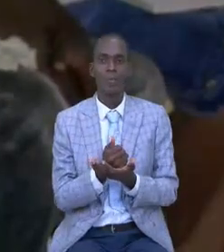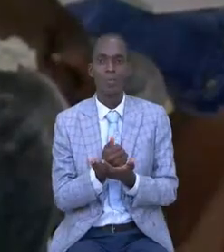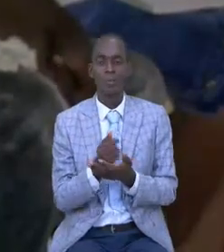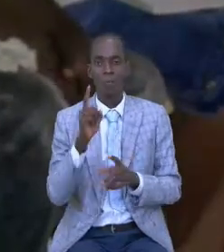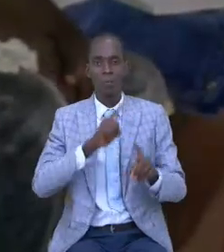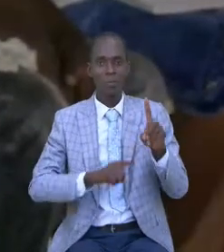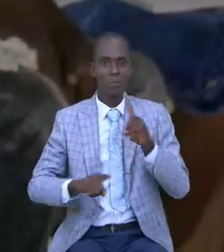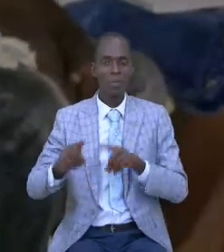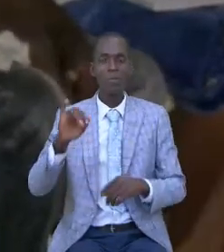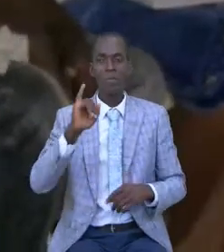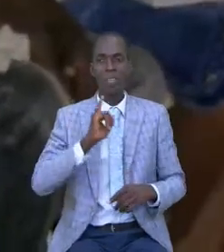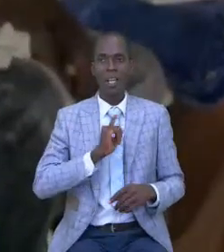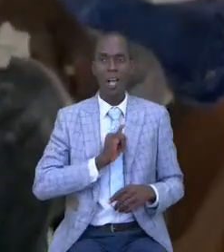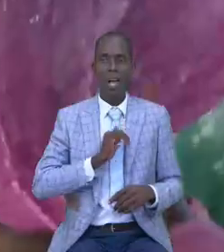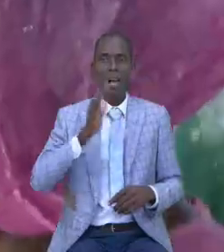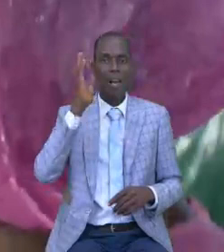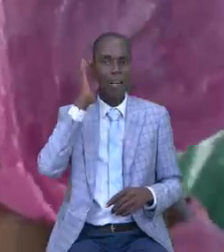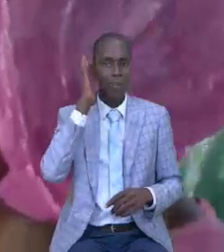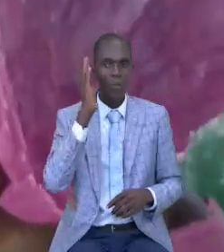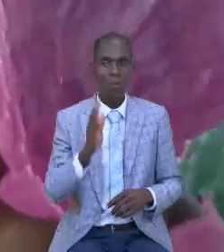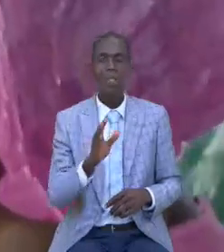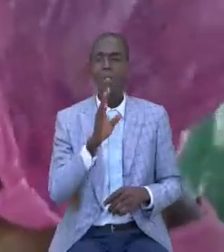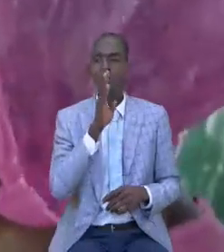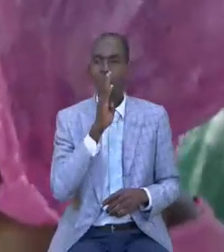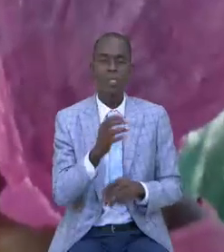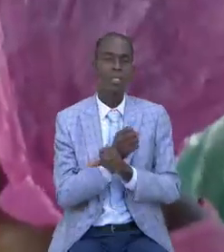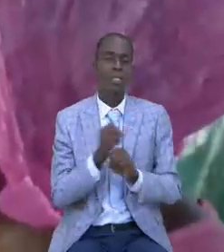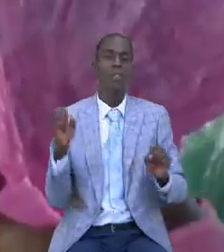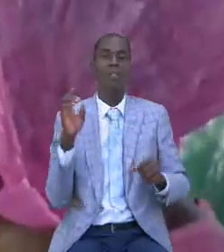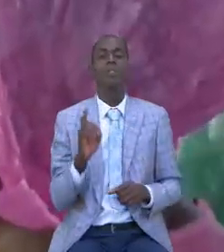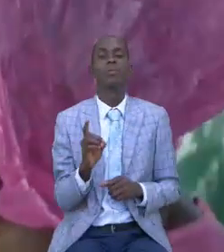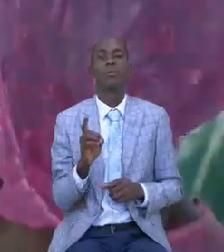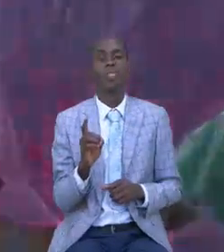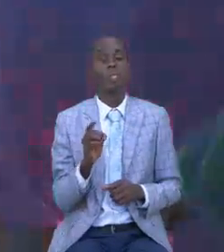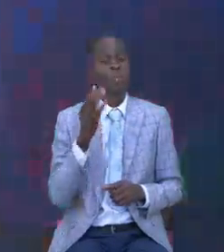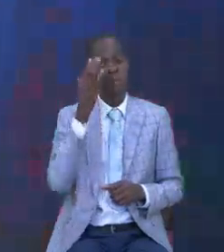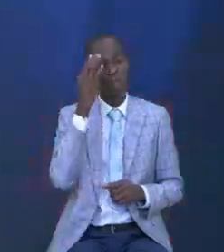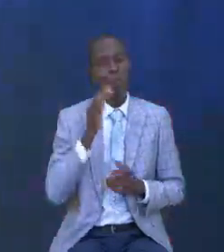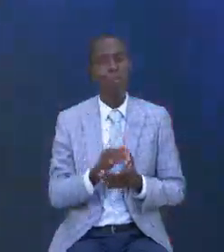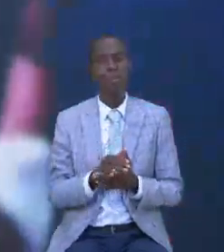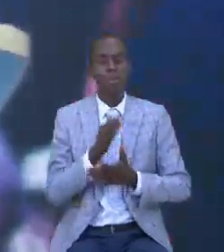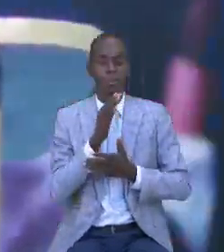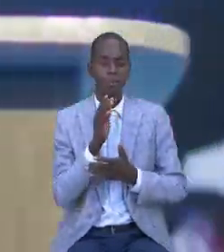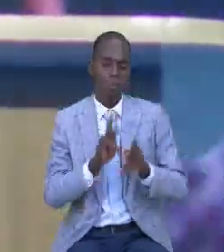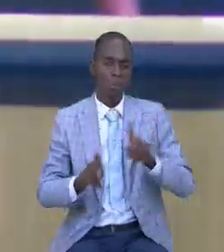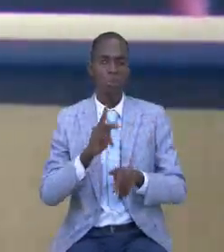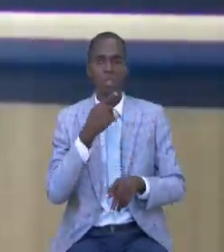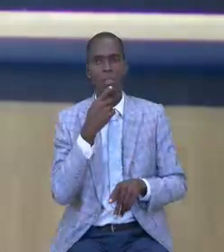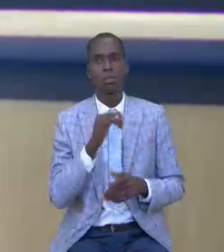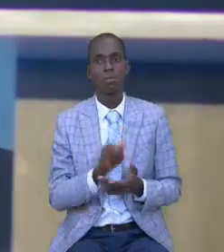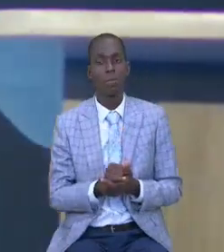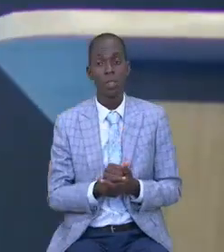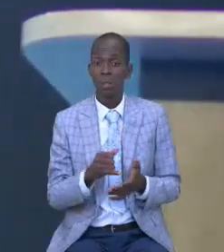I will be saved. You know, people say it's in the hand